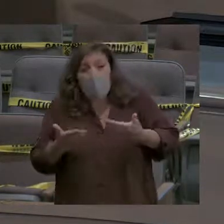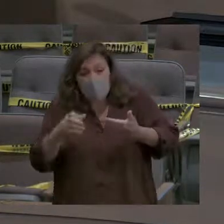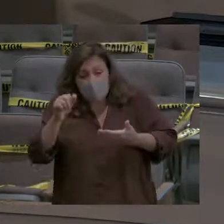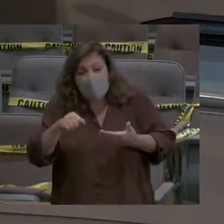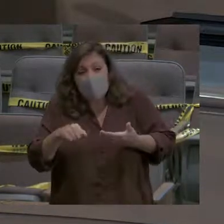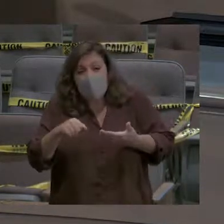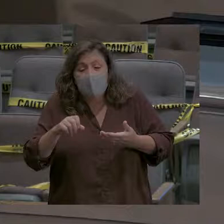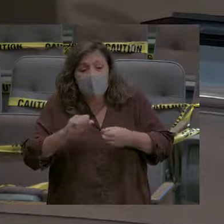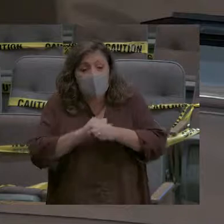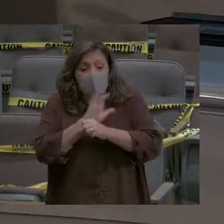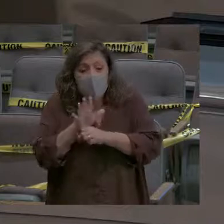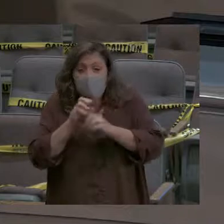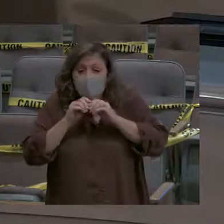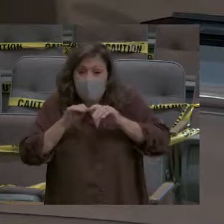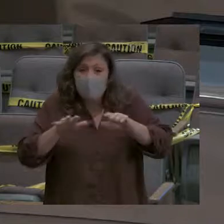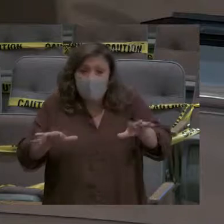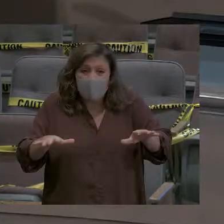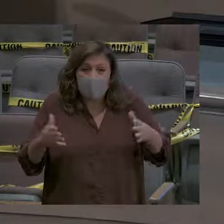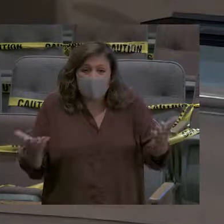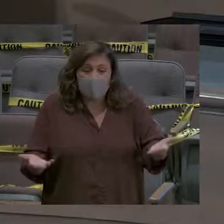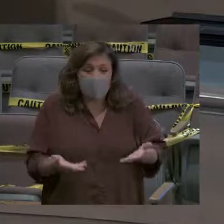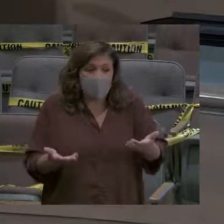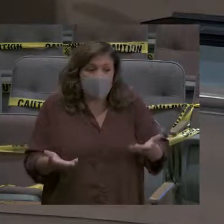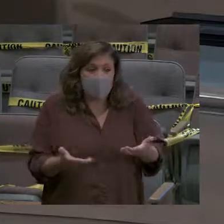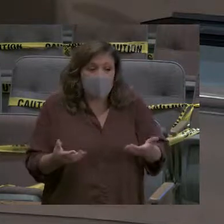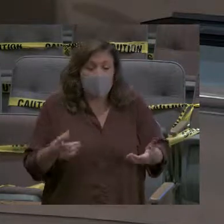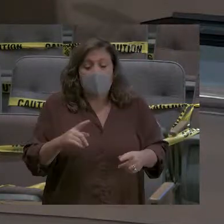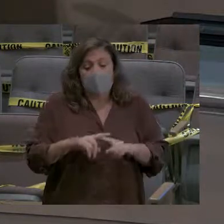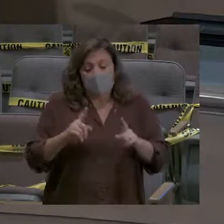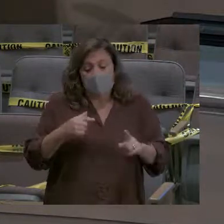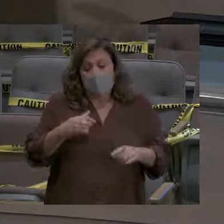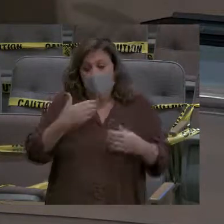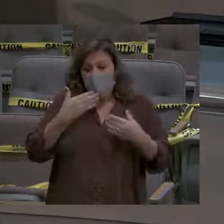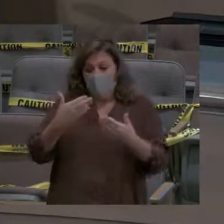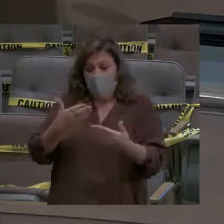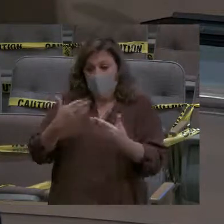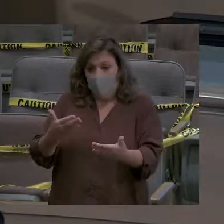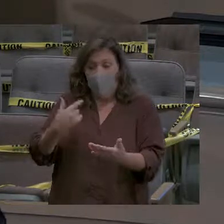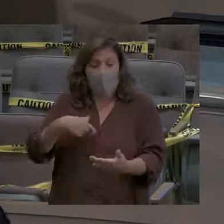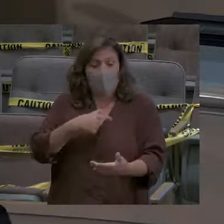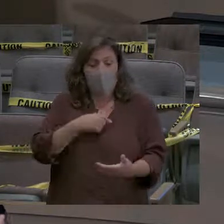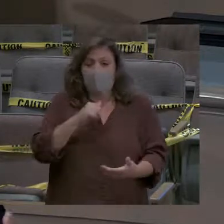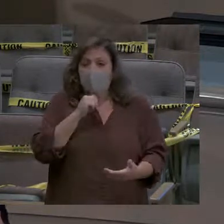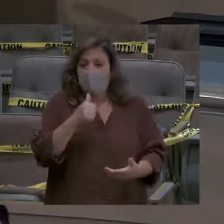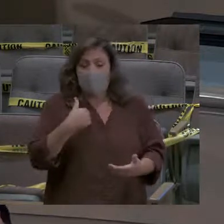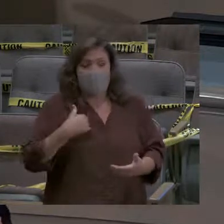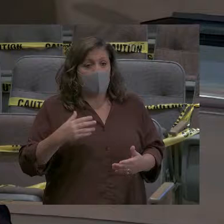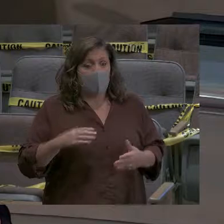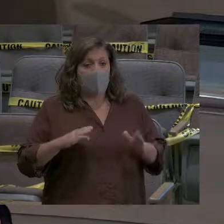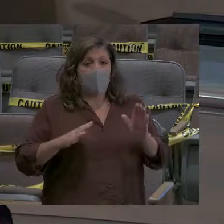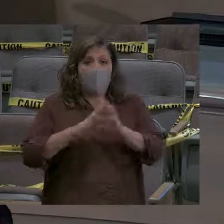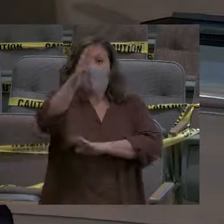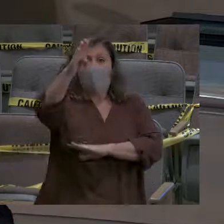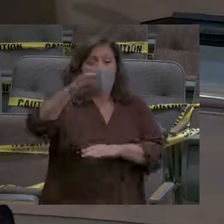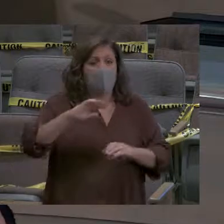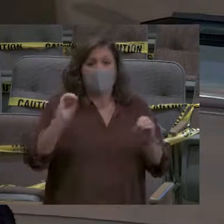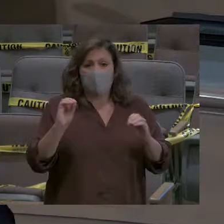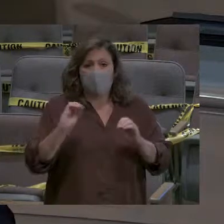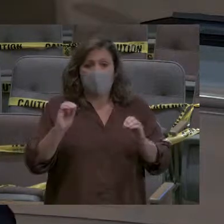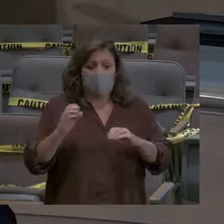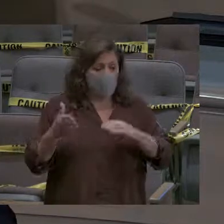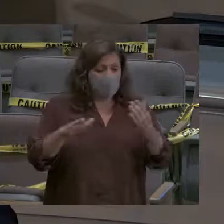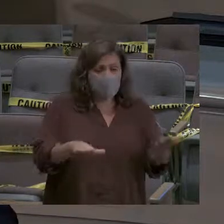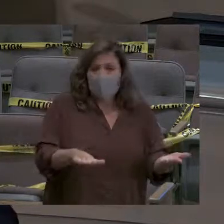proliferated a fair amount in this community. And I'm thankful for the fact that we haven't had a large number of fatalities, but